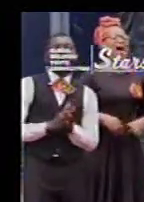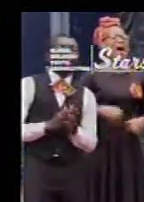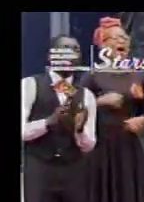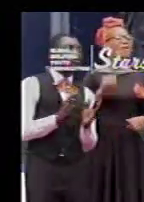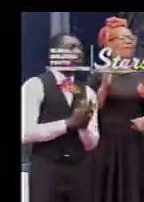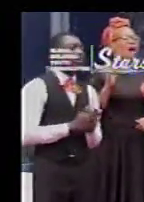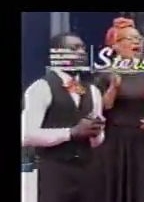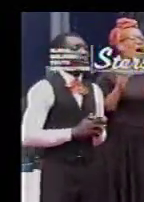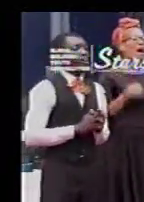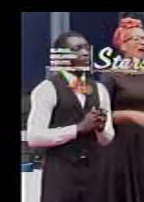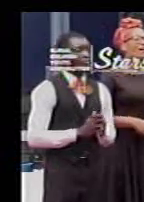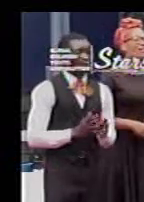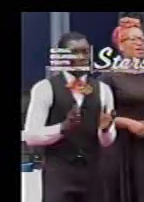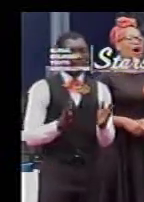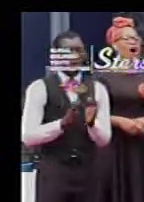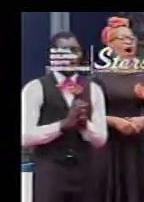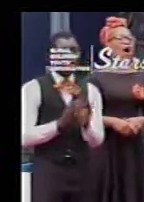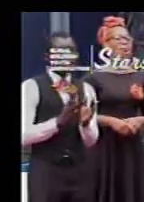Alpha,